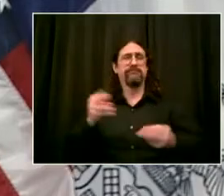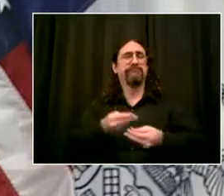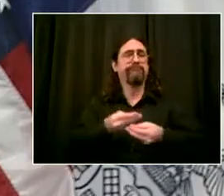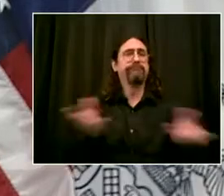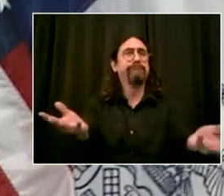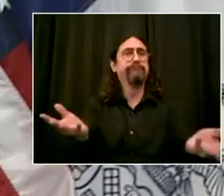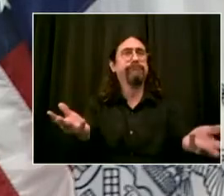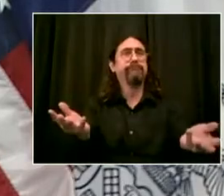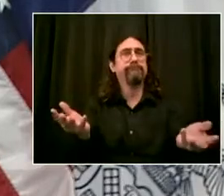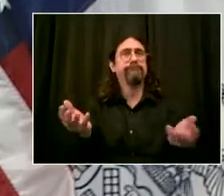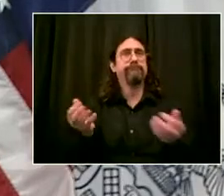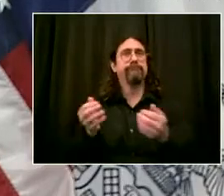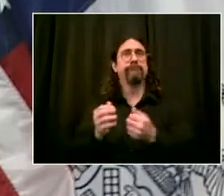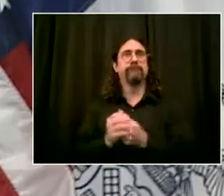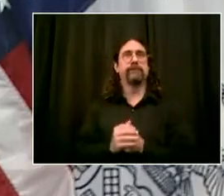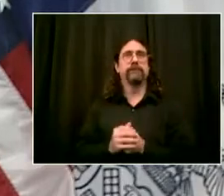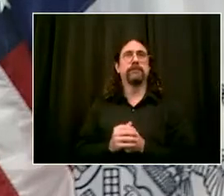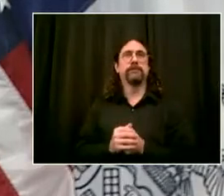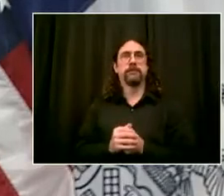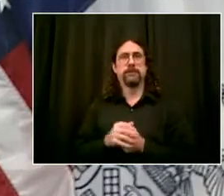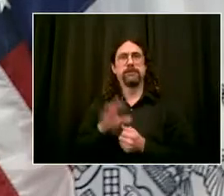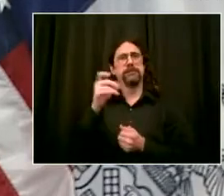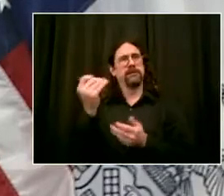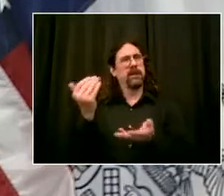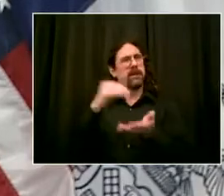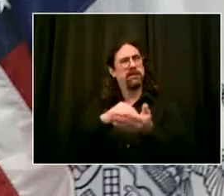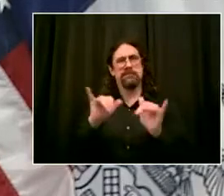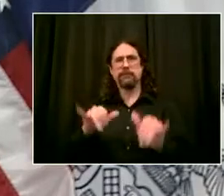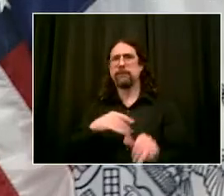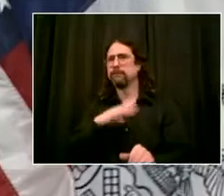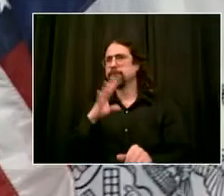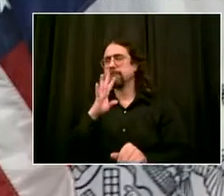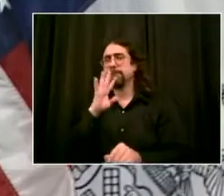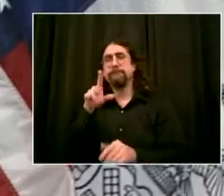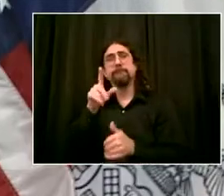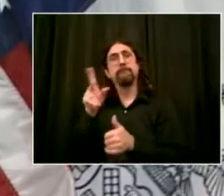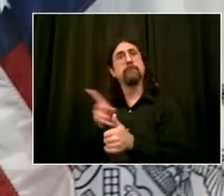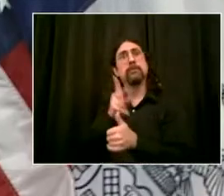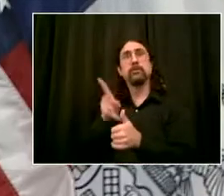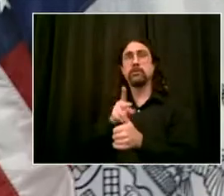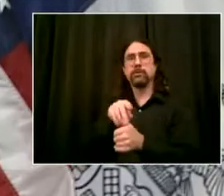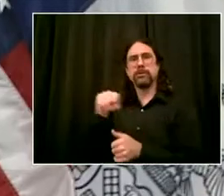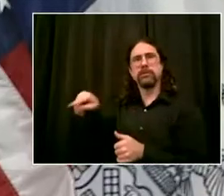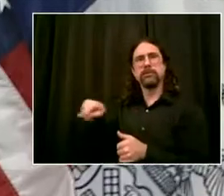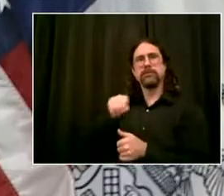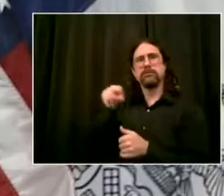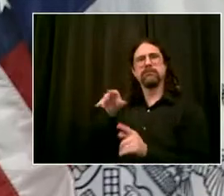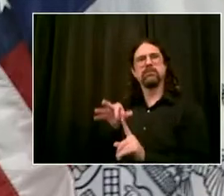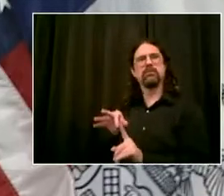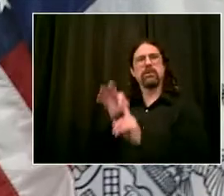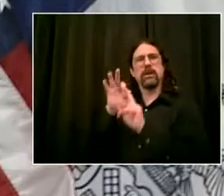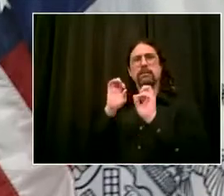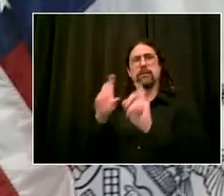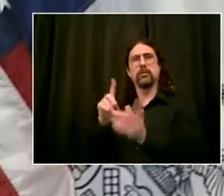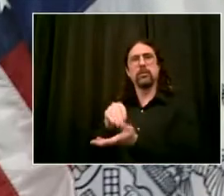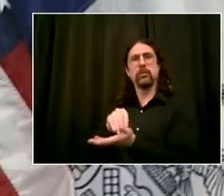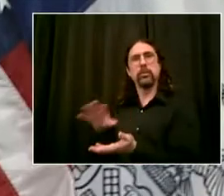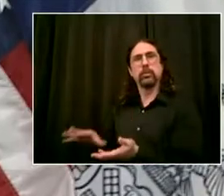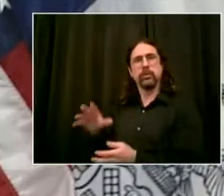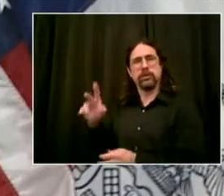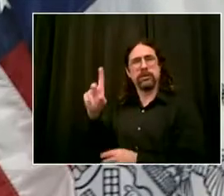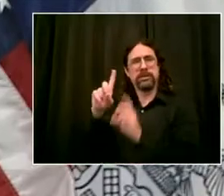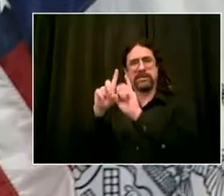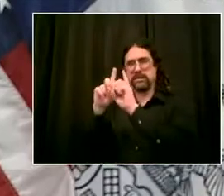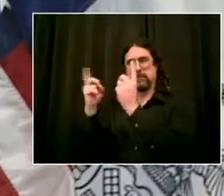consistently go ahead Rema okay uh my second and thank you for the positive reinforcement um my second